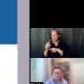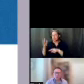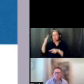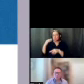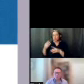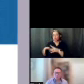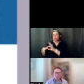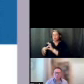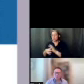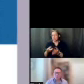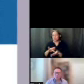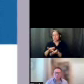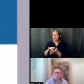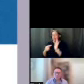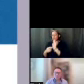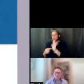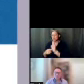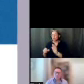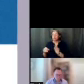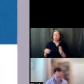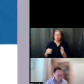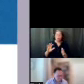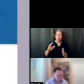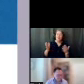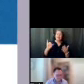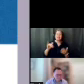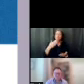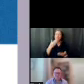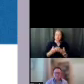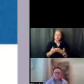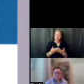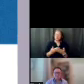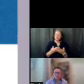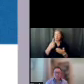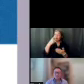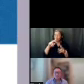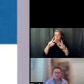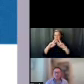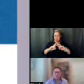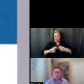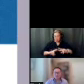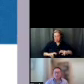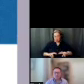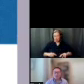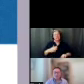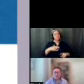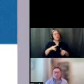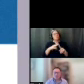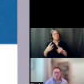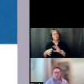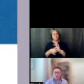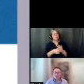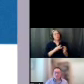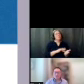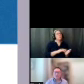And it might be, helpful to kind of check. It's like, okay, am I viewing this right now as someone trained in the medical model, or am I seeing it